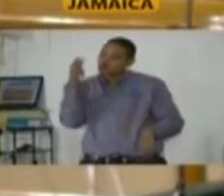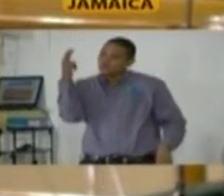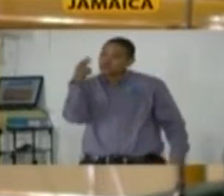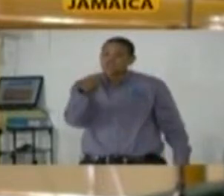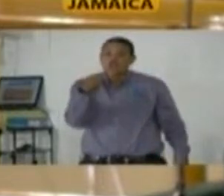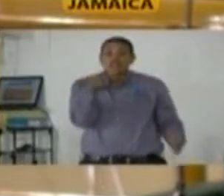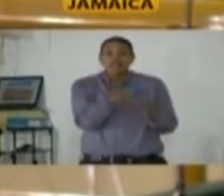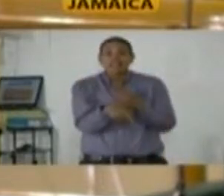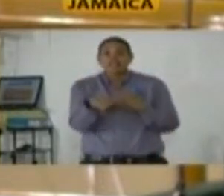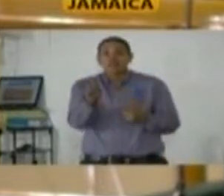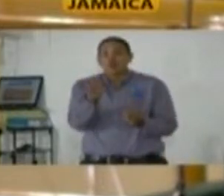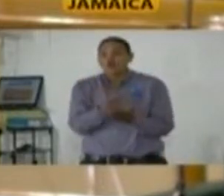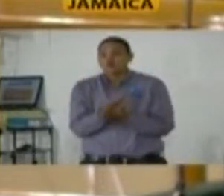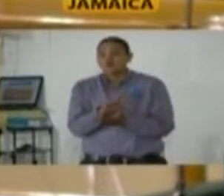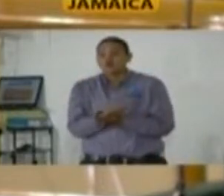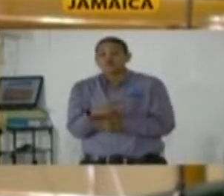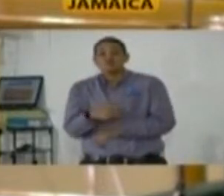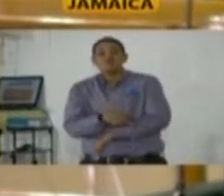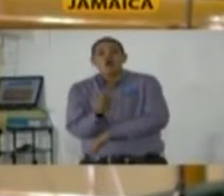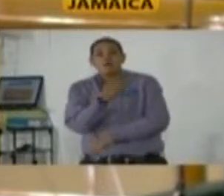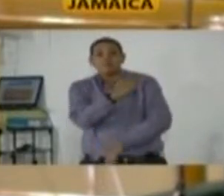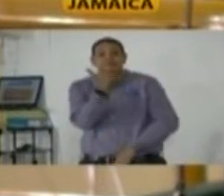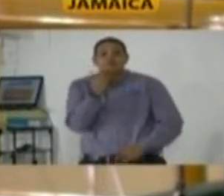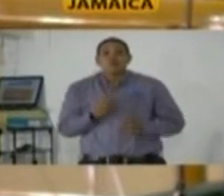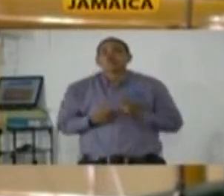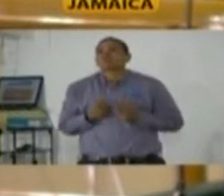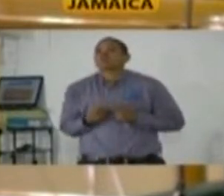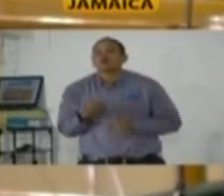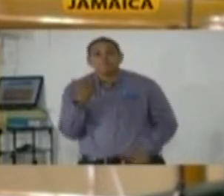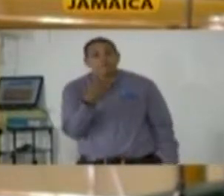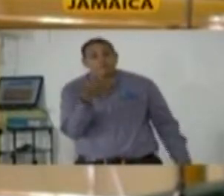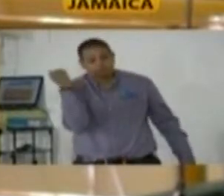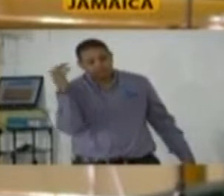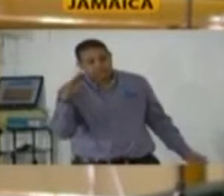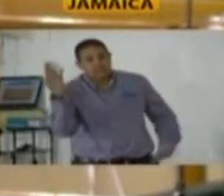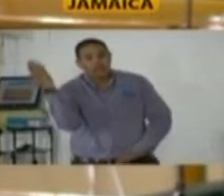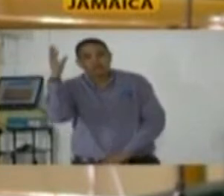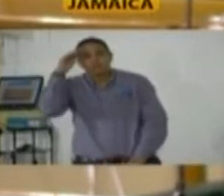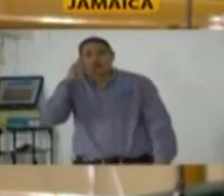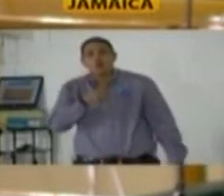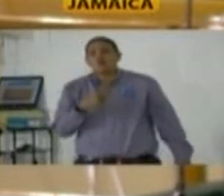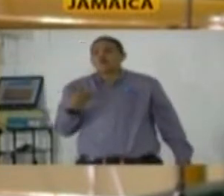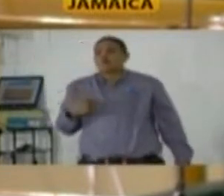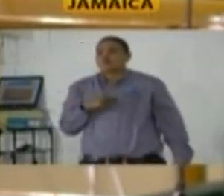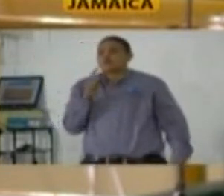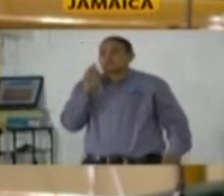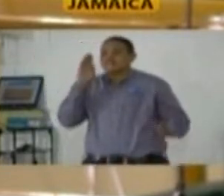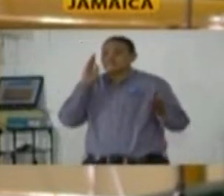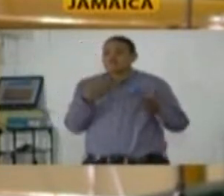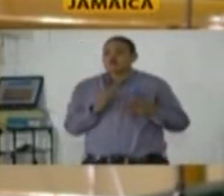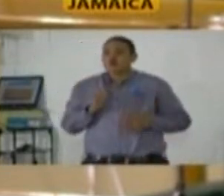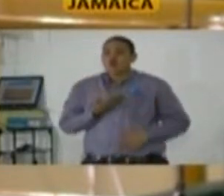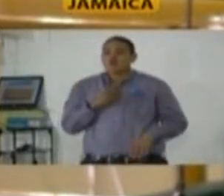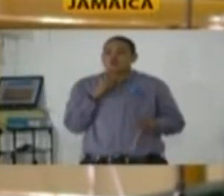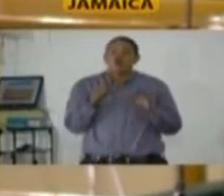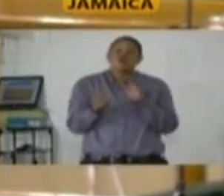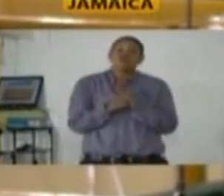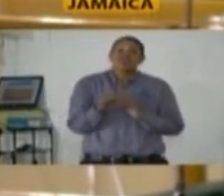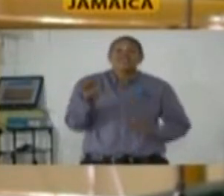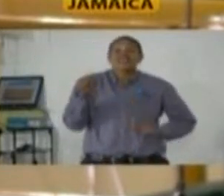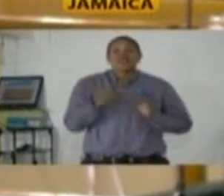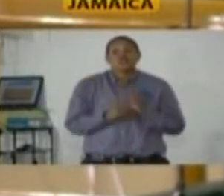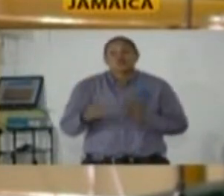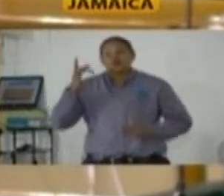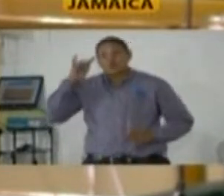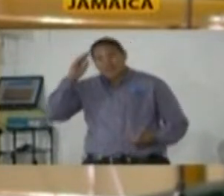to school in a reported robbery attempt. We're focusing on our fourth formers because the data